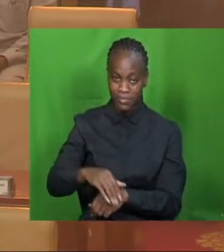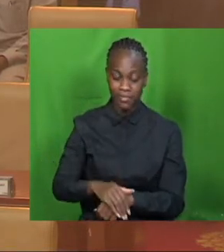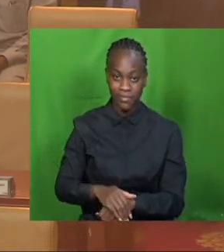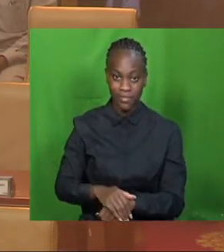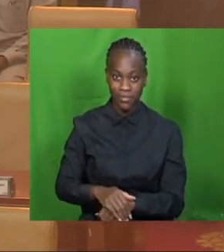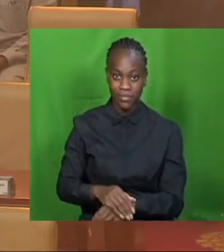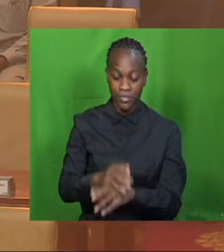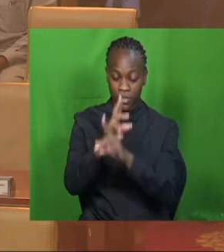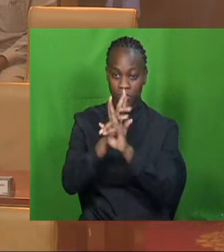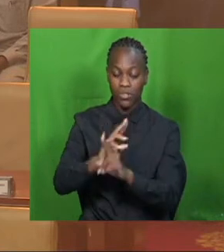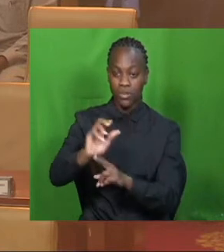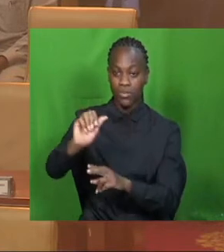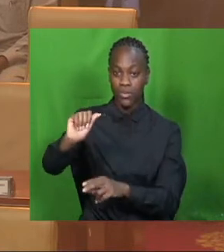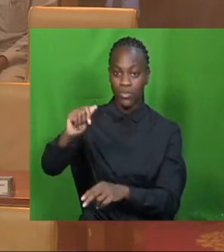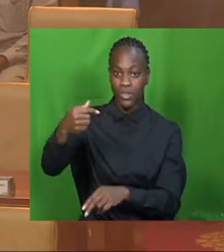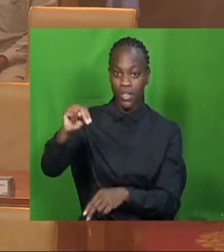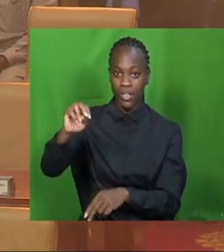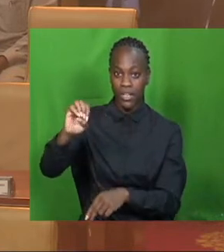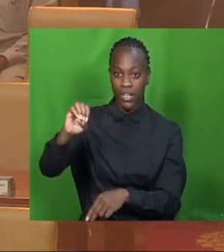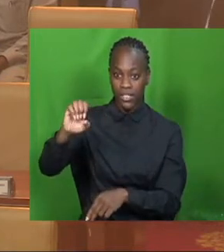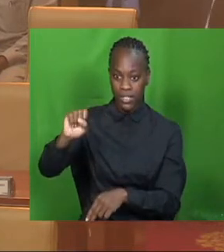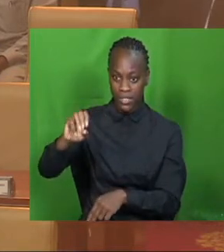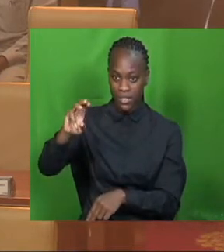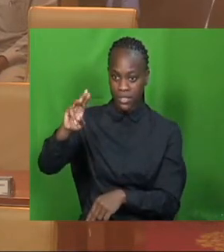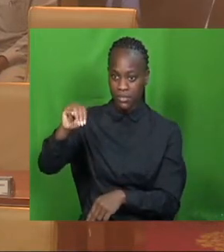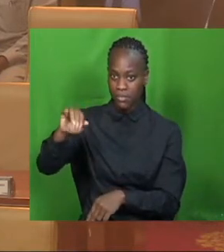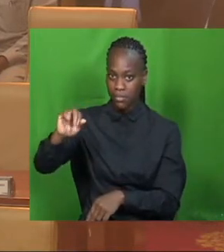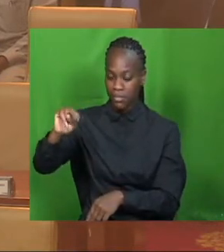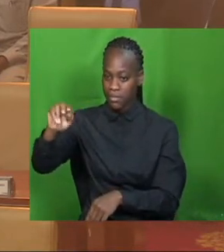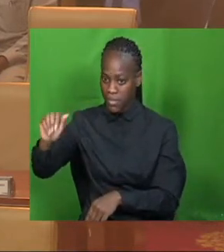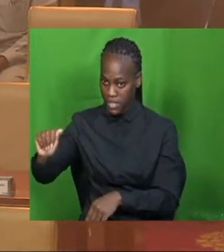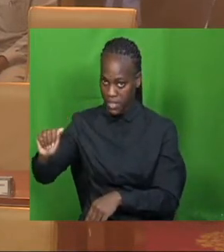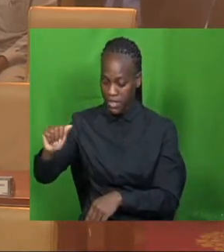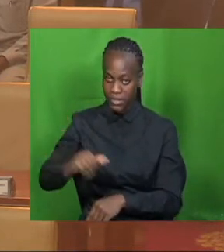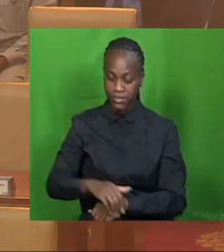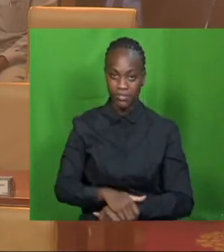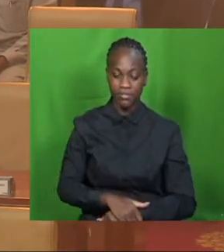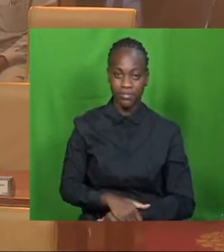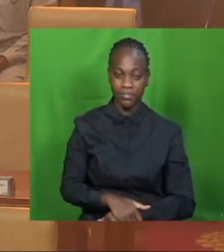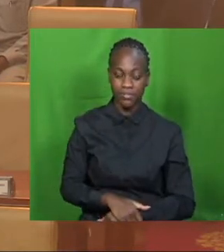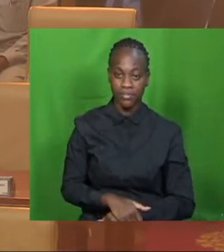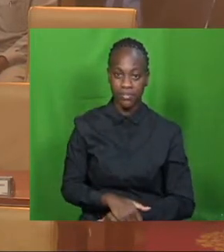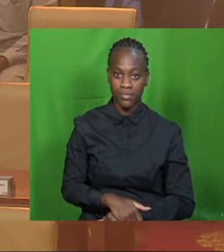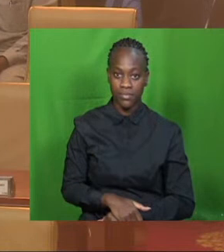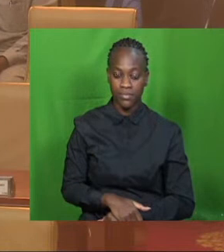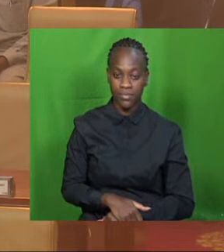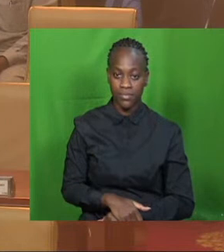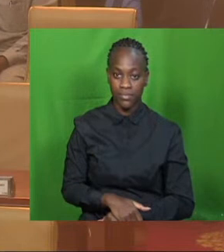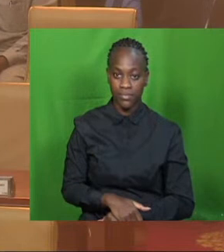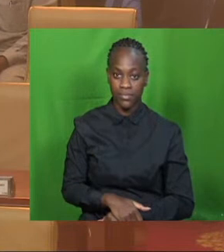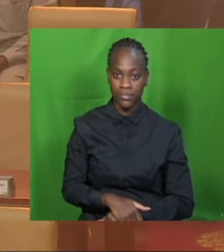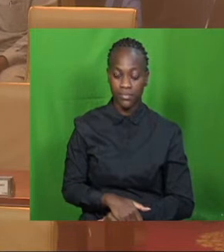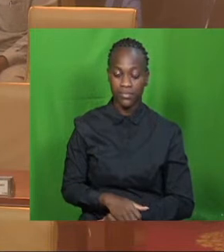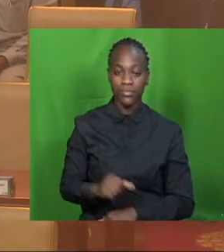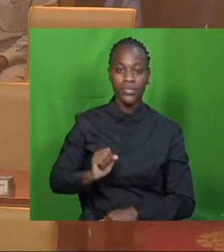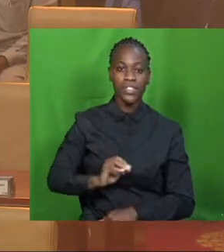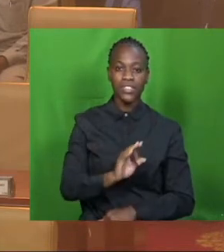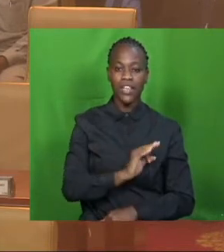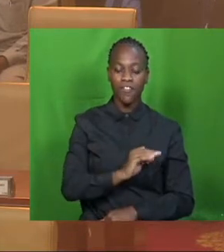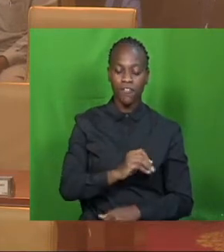I have the honor and privilege to draw your attention to a